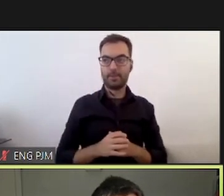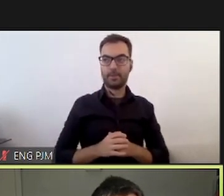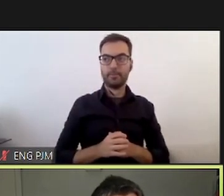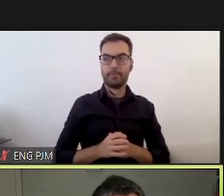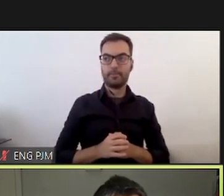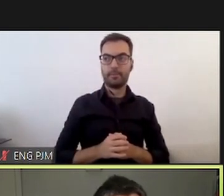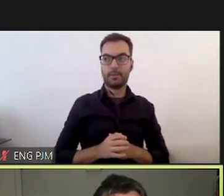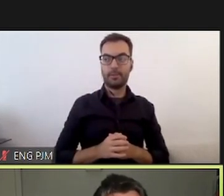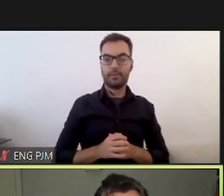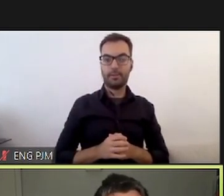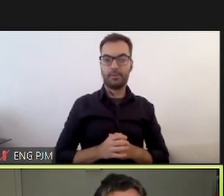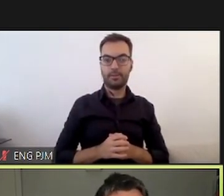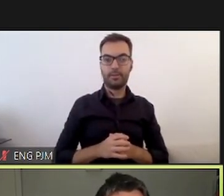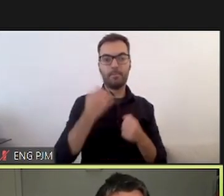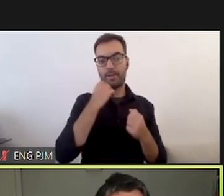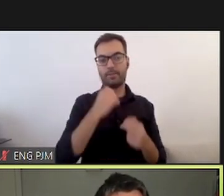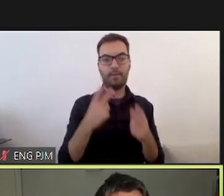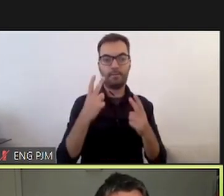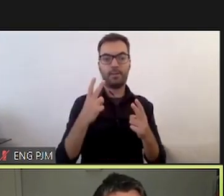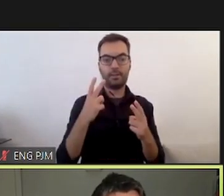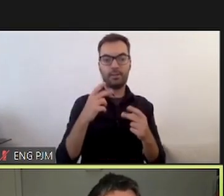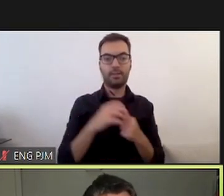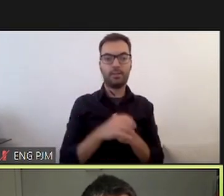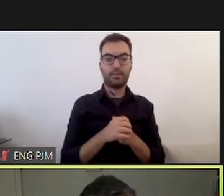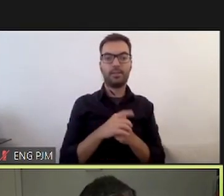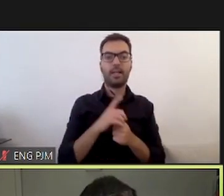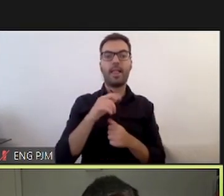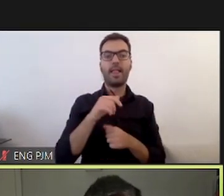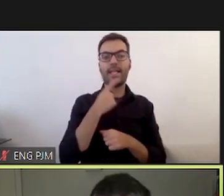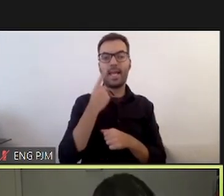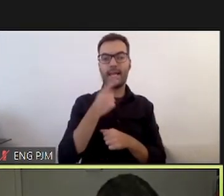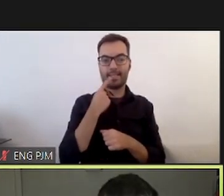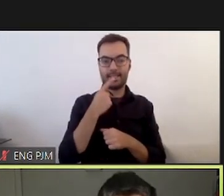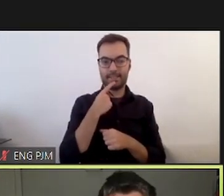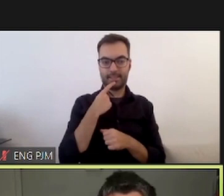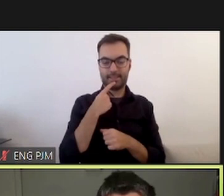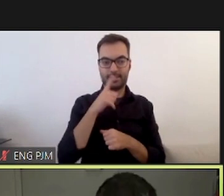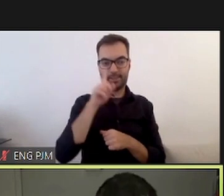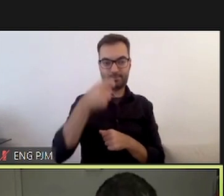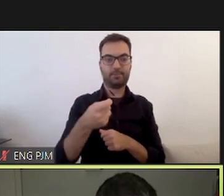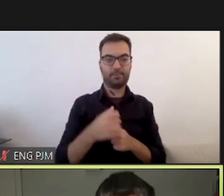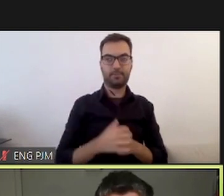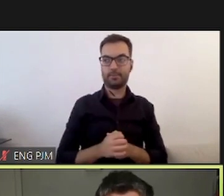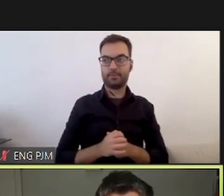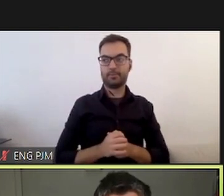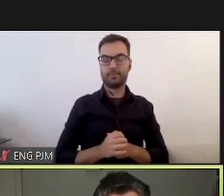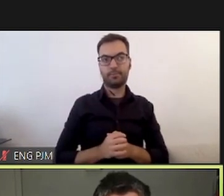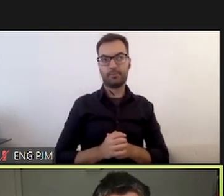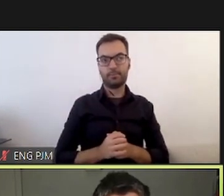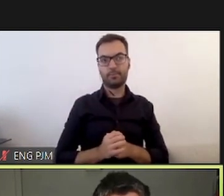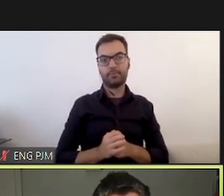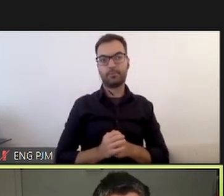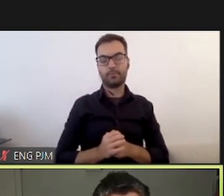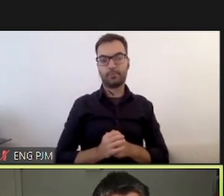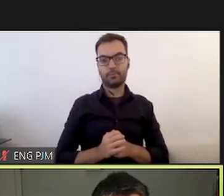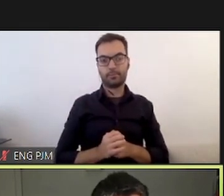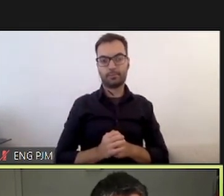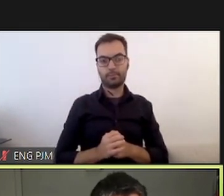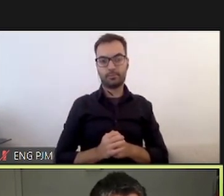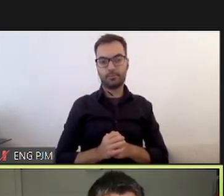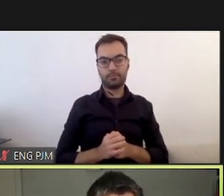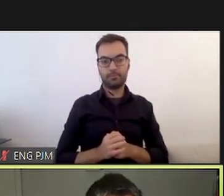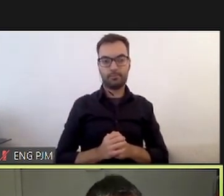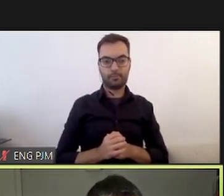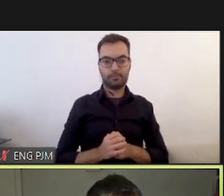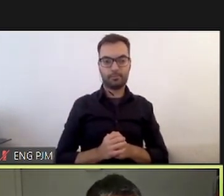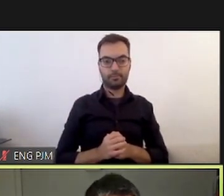can see it's very important to define the language attribute. Now I'm back to this AXA,